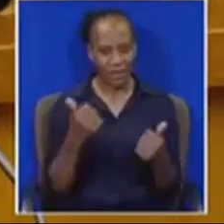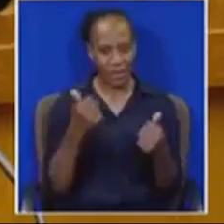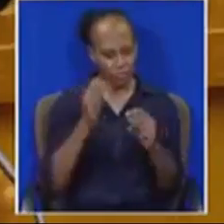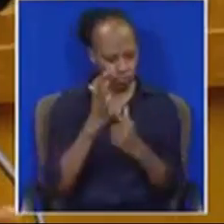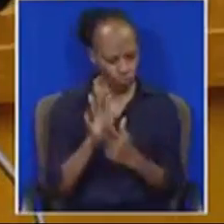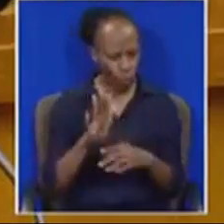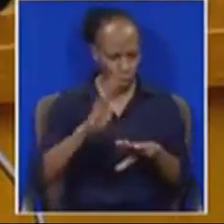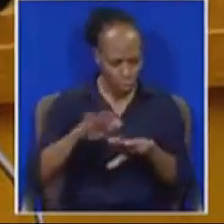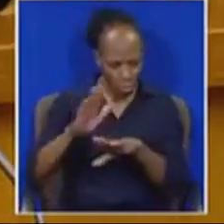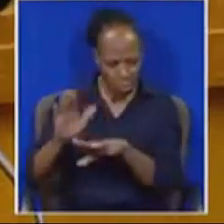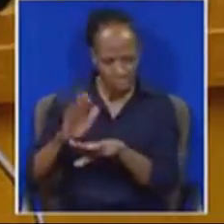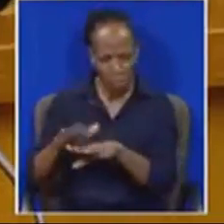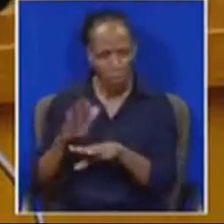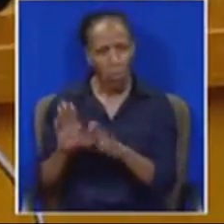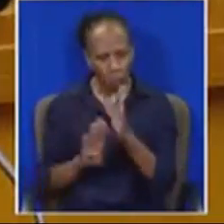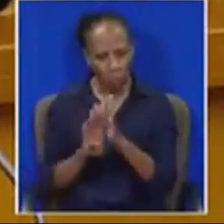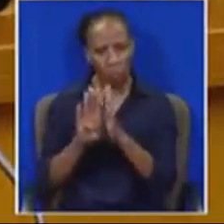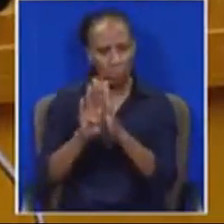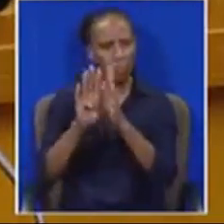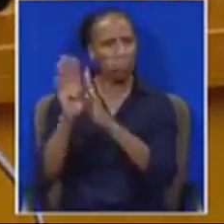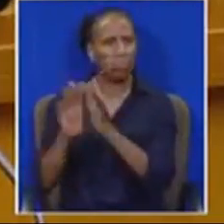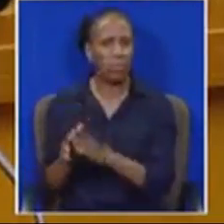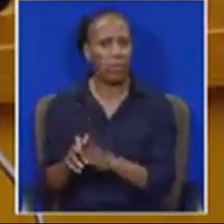than most other growth sectors in our economy.